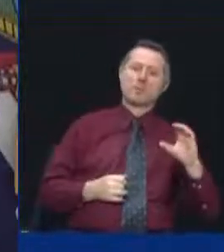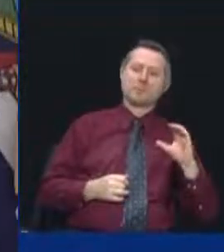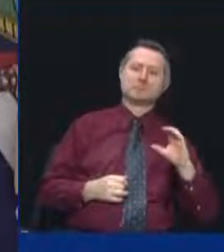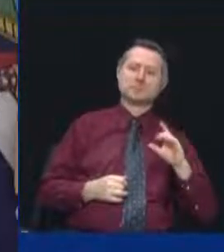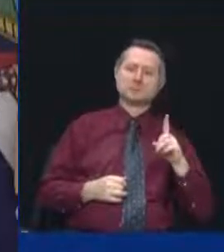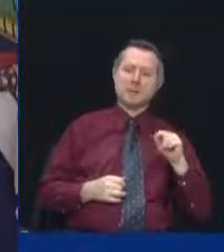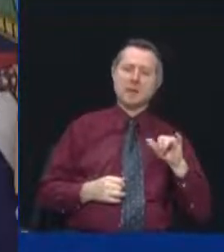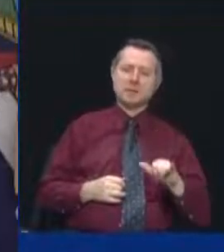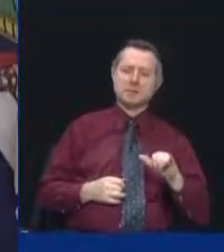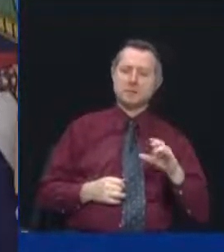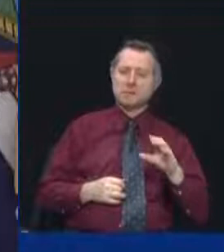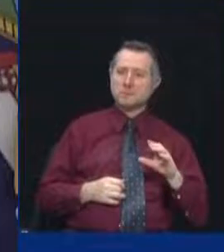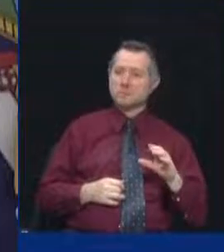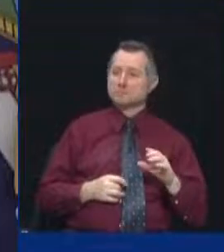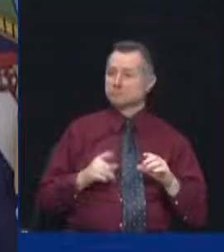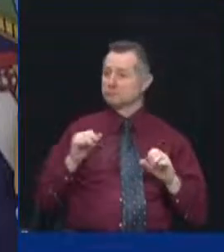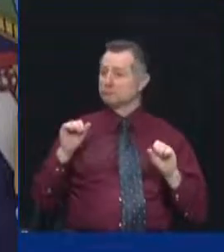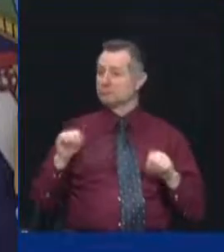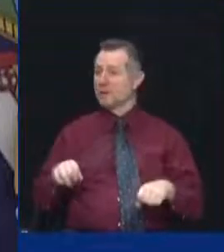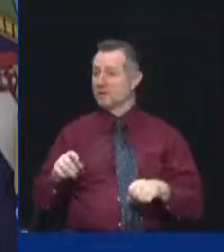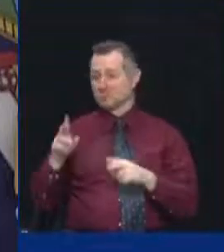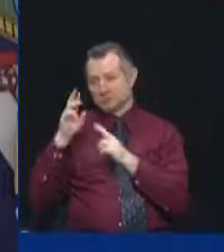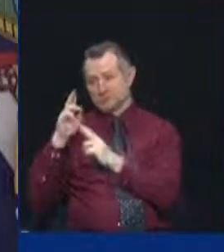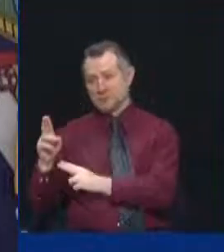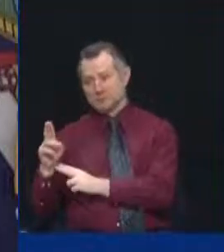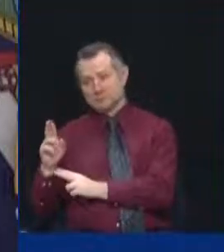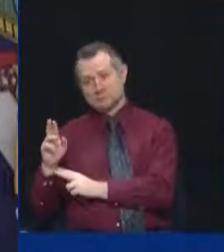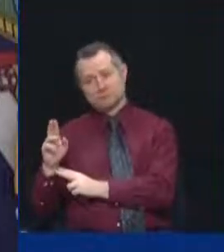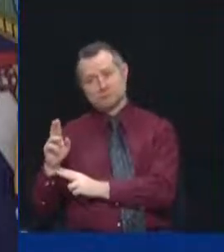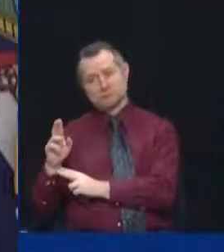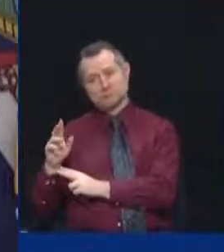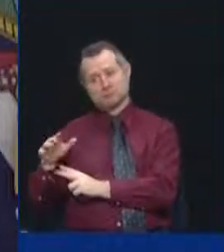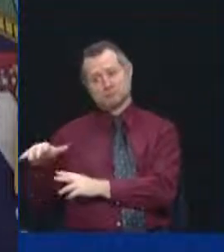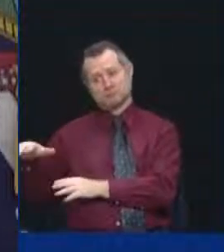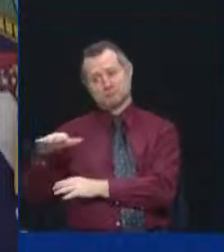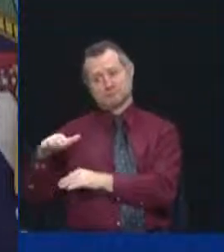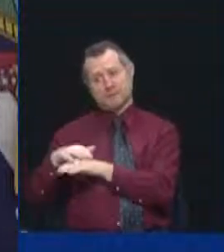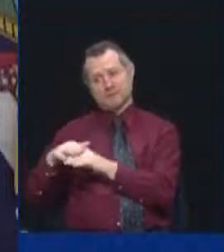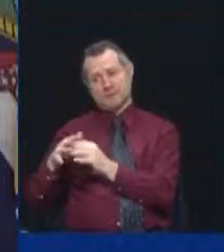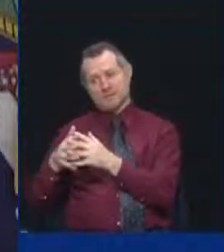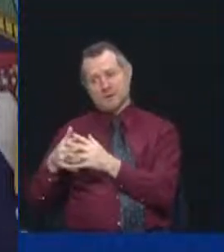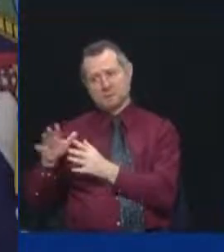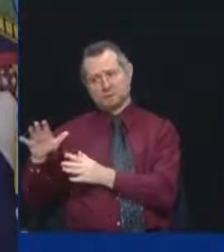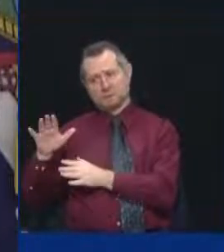And you can have an Indigenous Peoples Day without